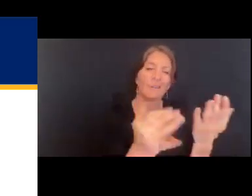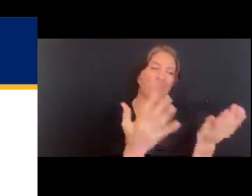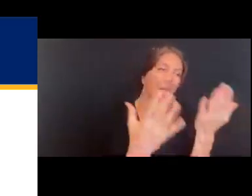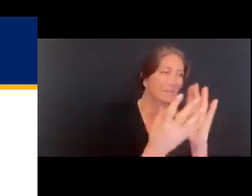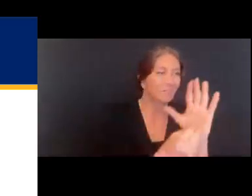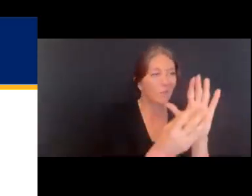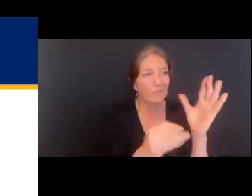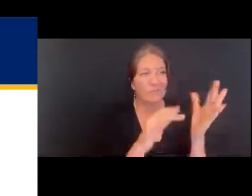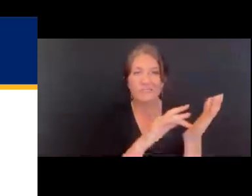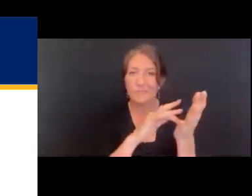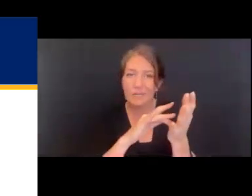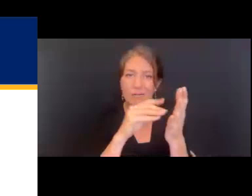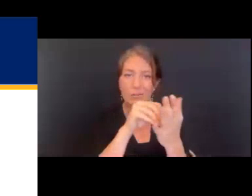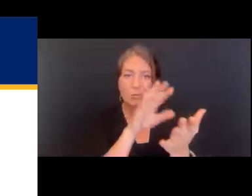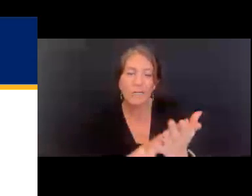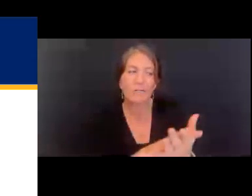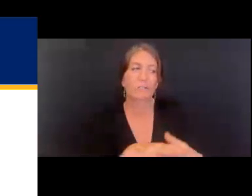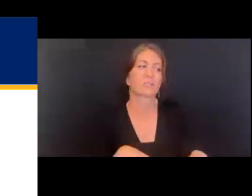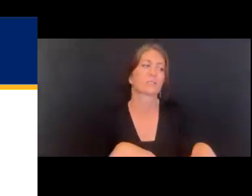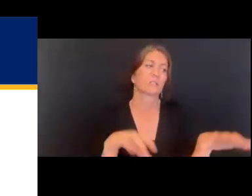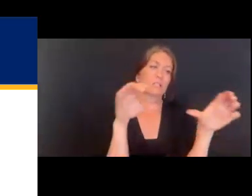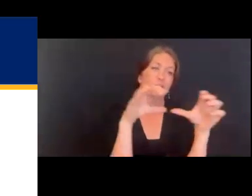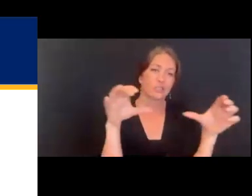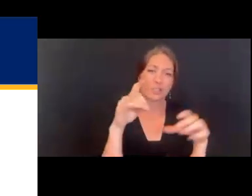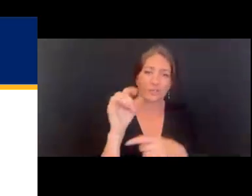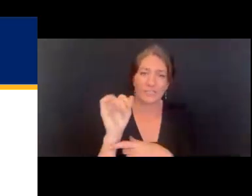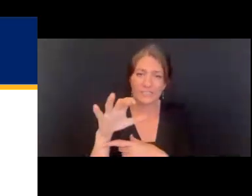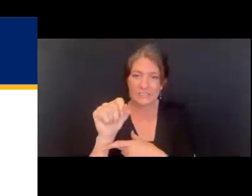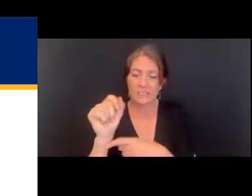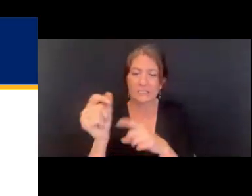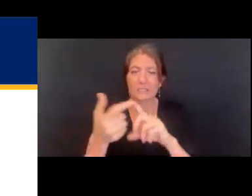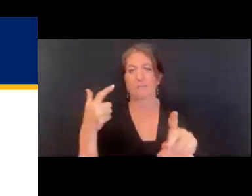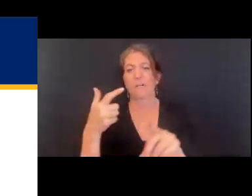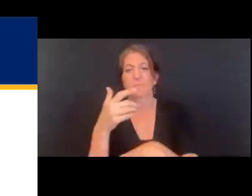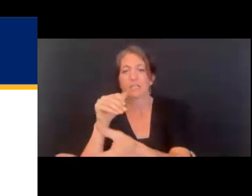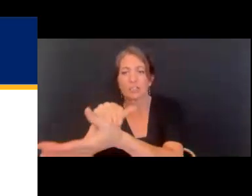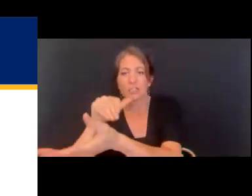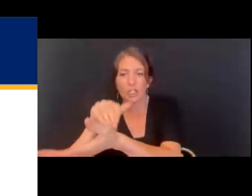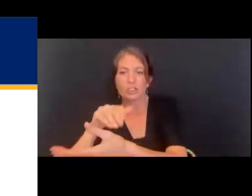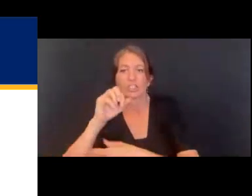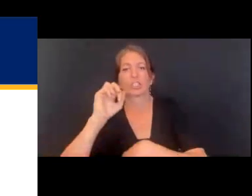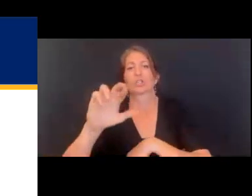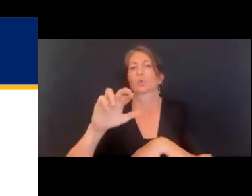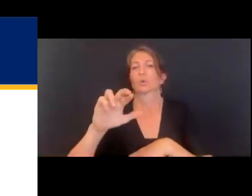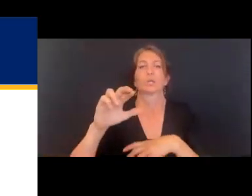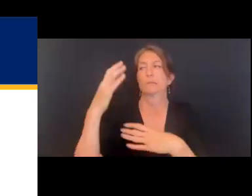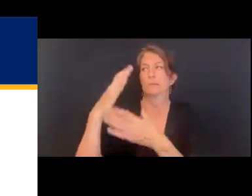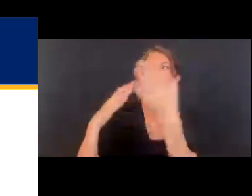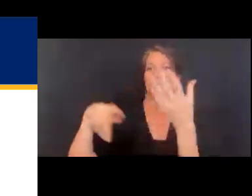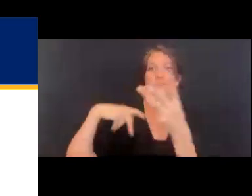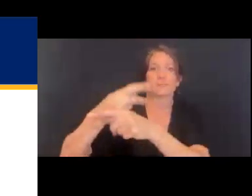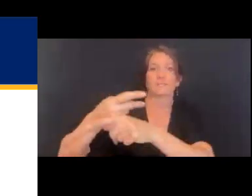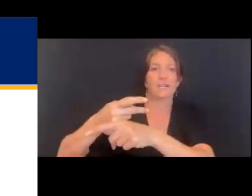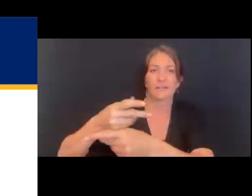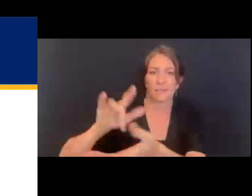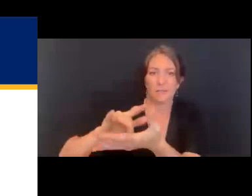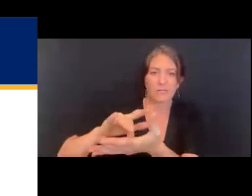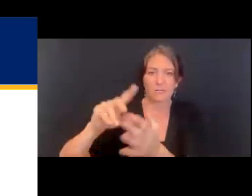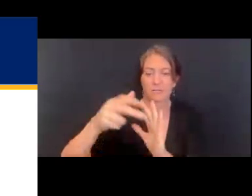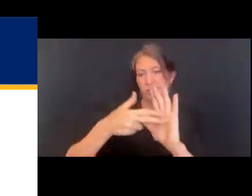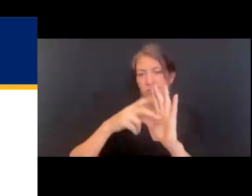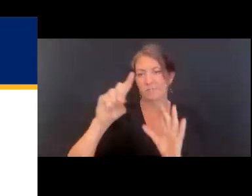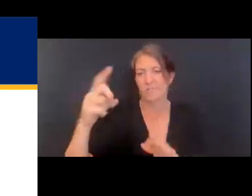could be certified documentation from a physician, or other documents showing that a medical diagnosis has been made.